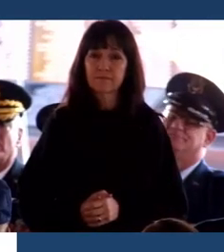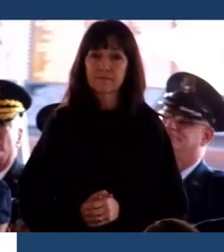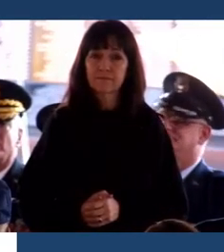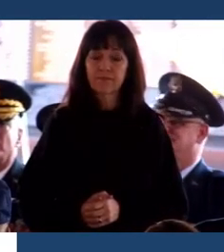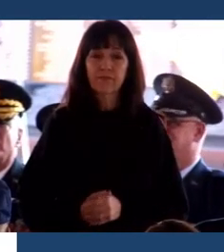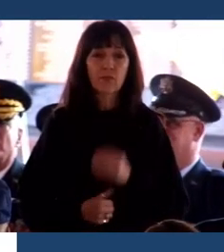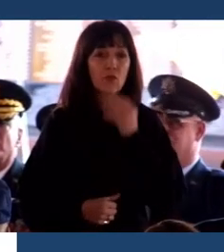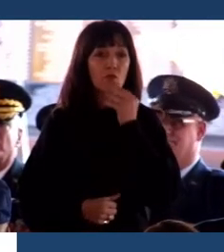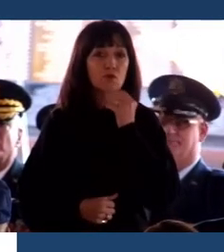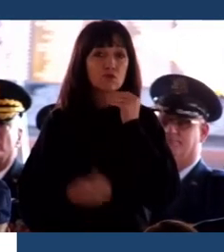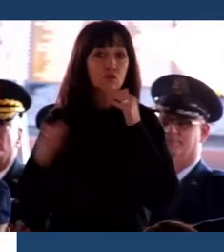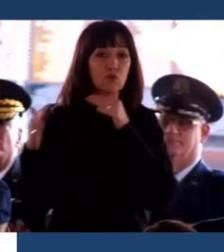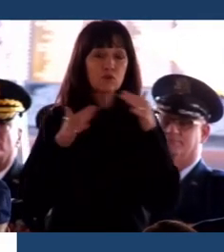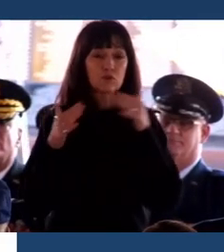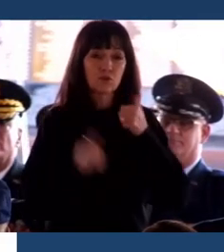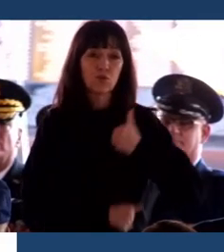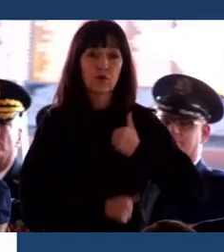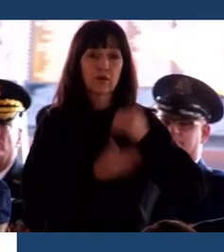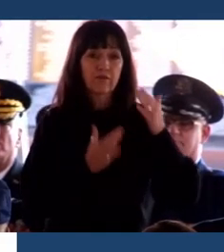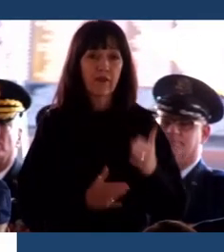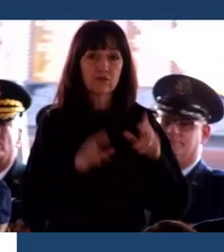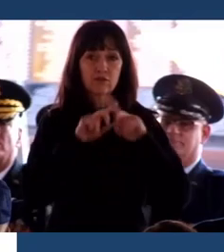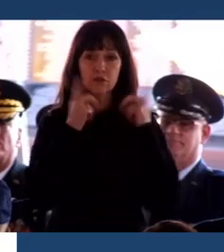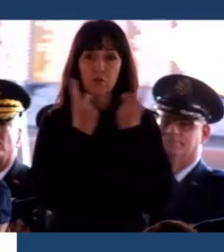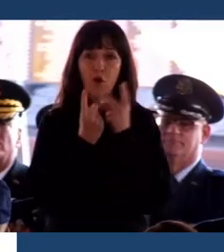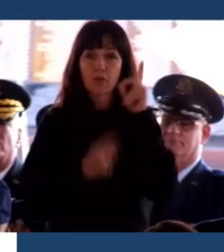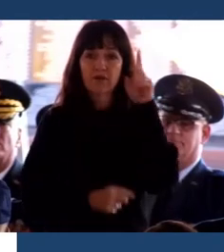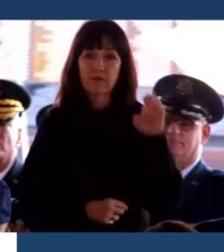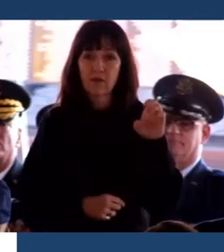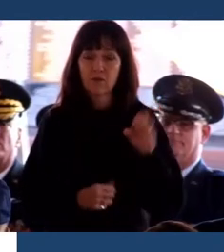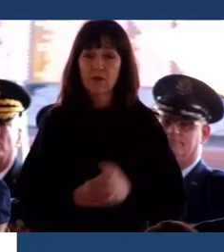Jewish War Veterans, Department of Delaware.